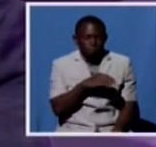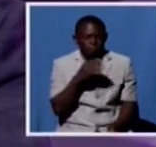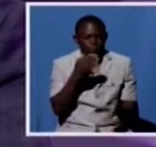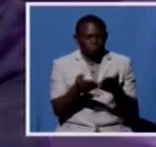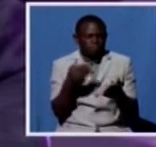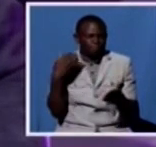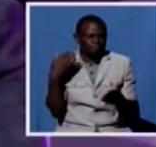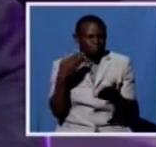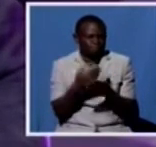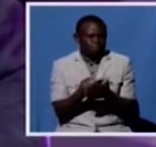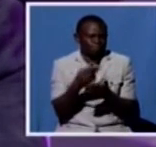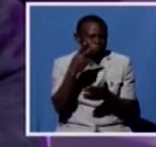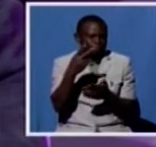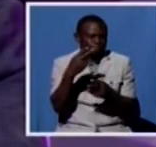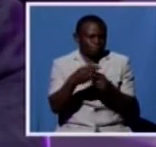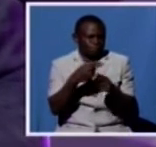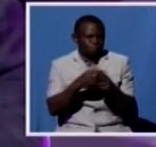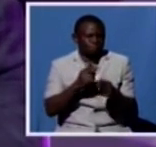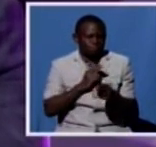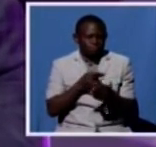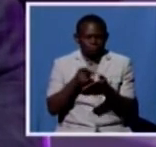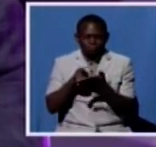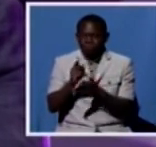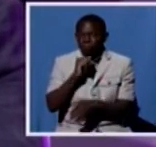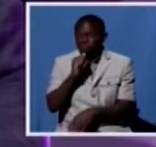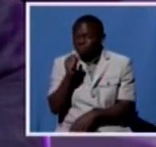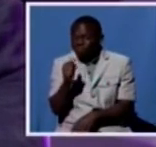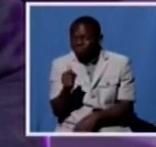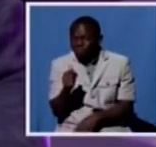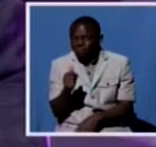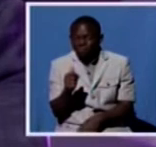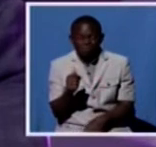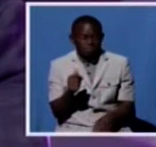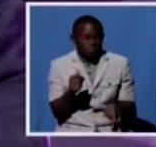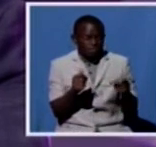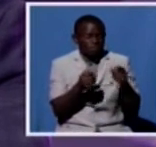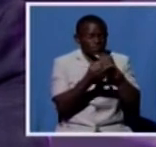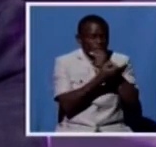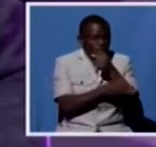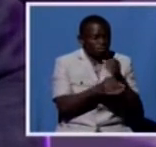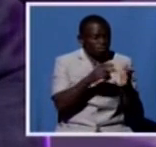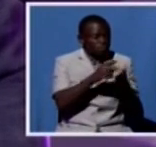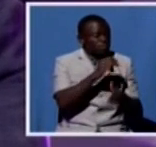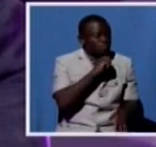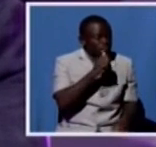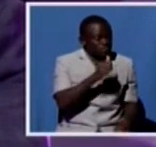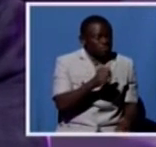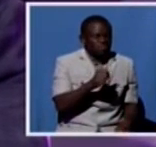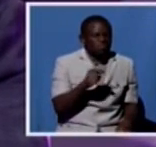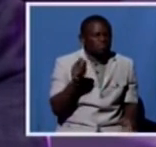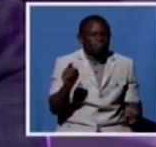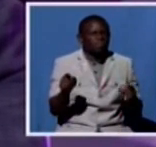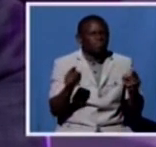contractor who we have not paid for 2 months, the effect is different, because in some cases, especially the routine maintenance contractors, you find